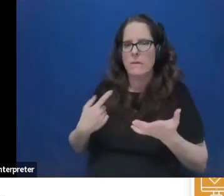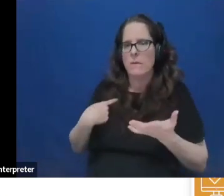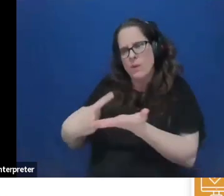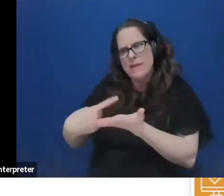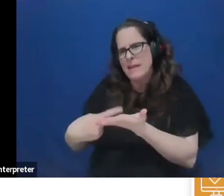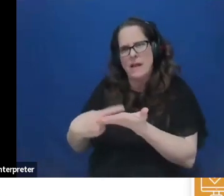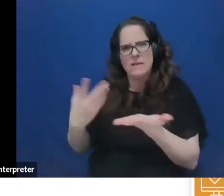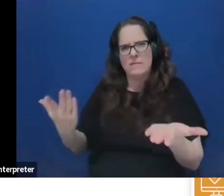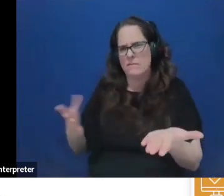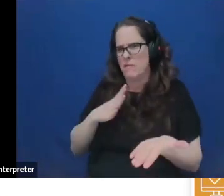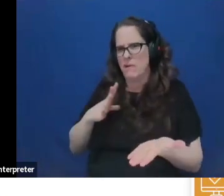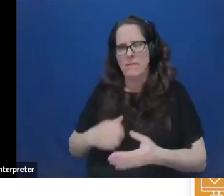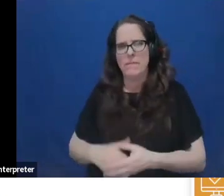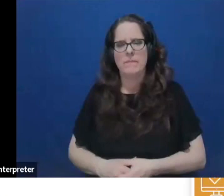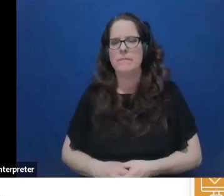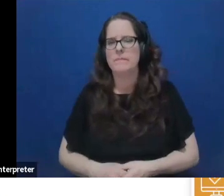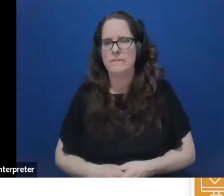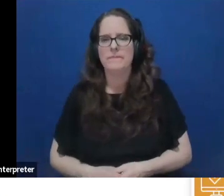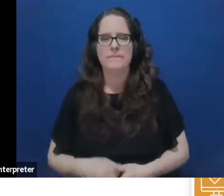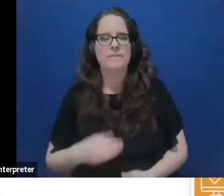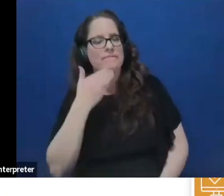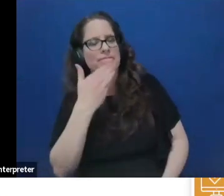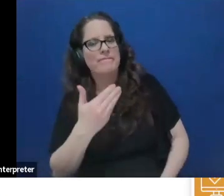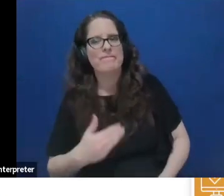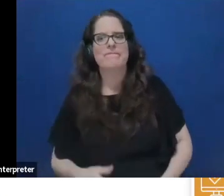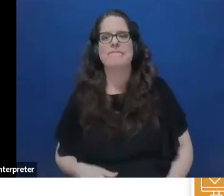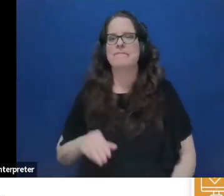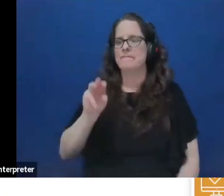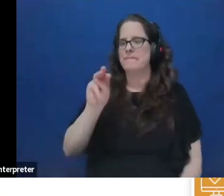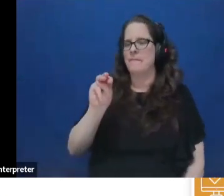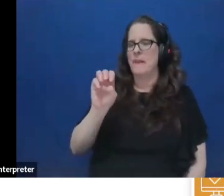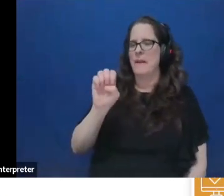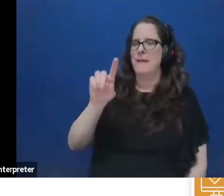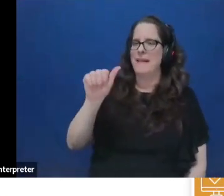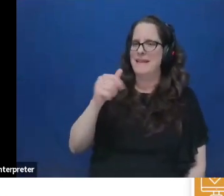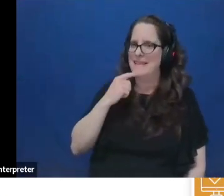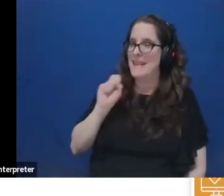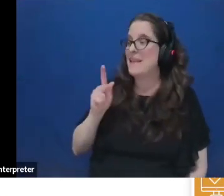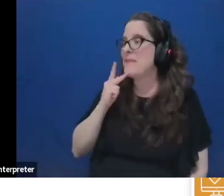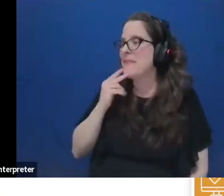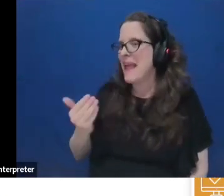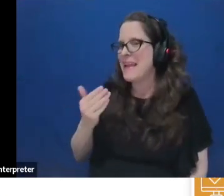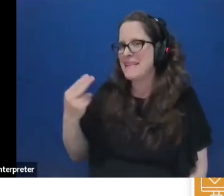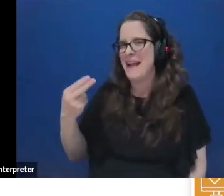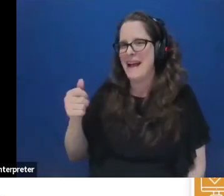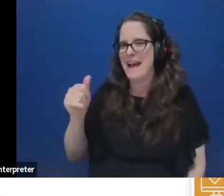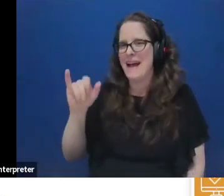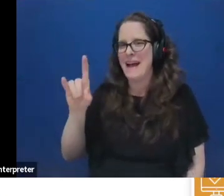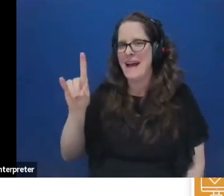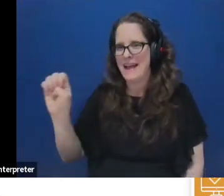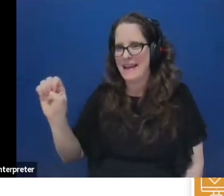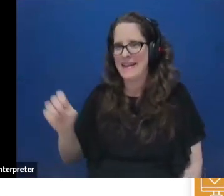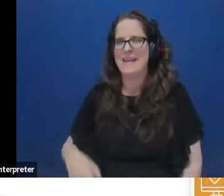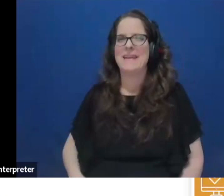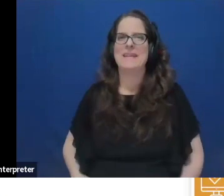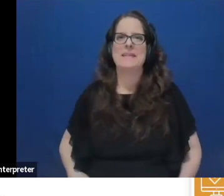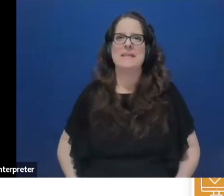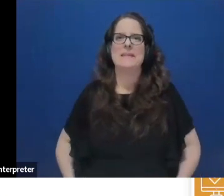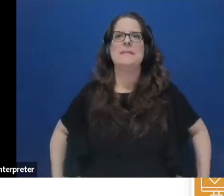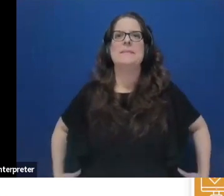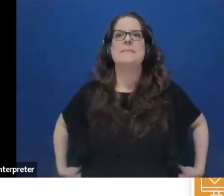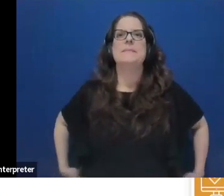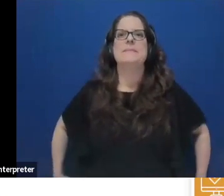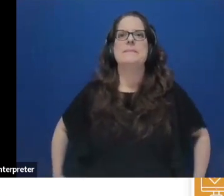Thank you. Thanks, Heidi. Yeah. All right. So I